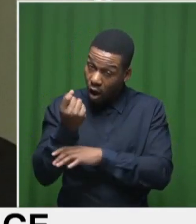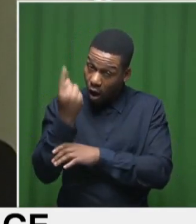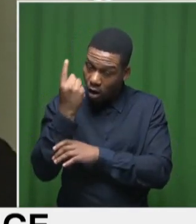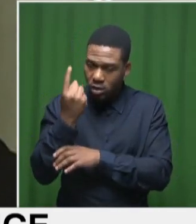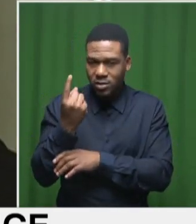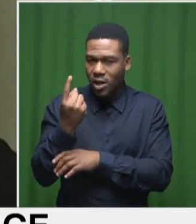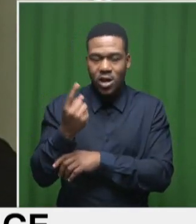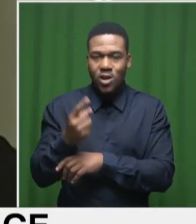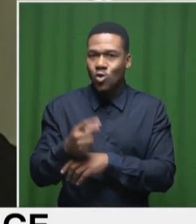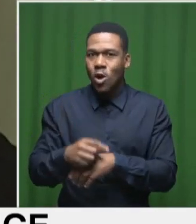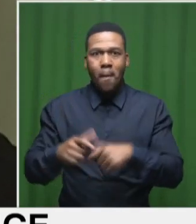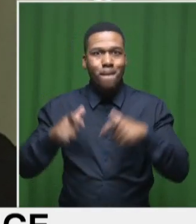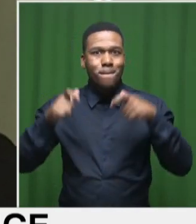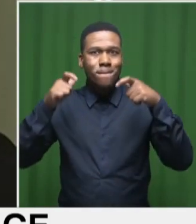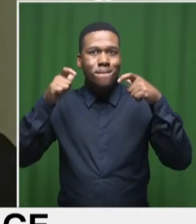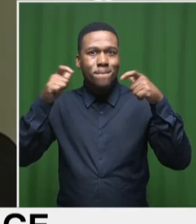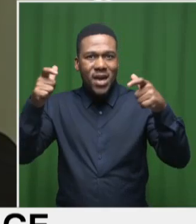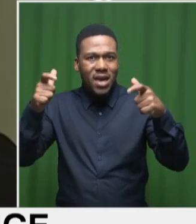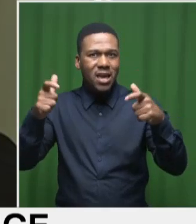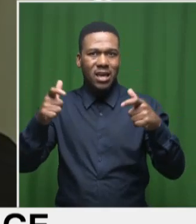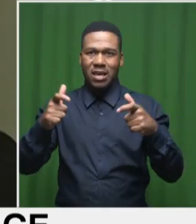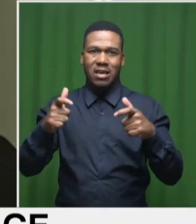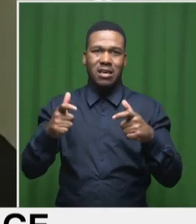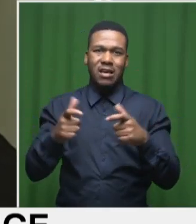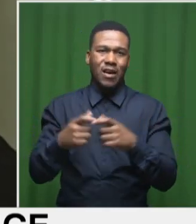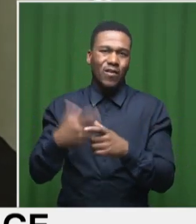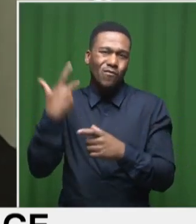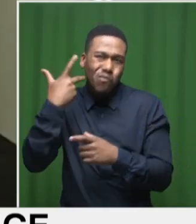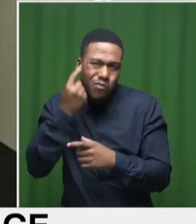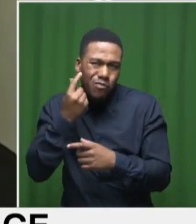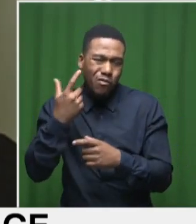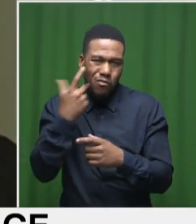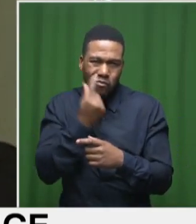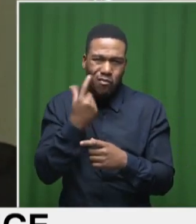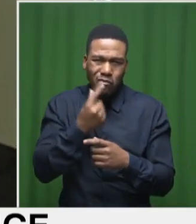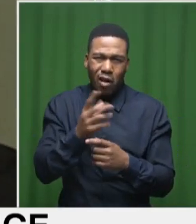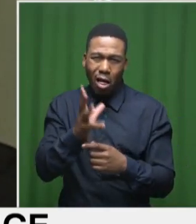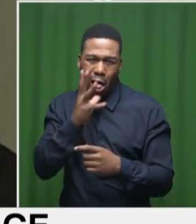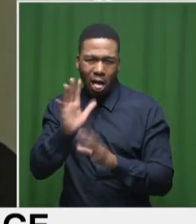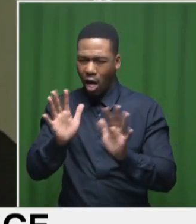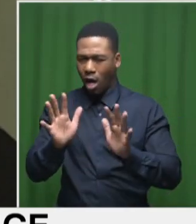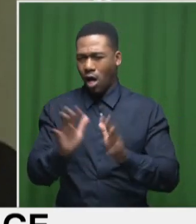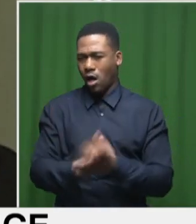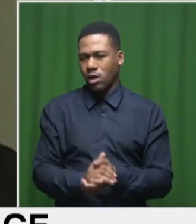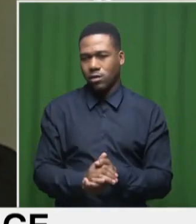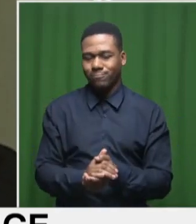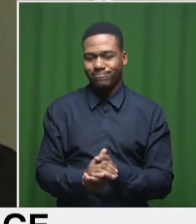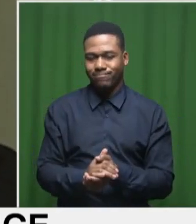large volumes of filler, but also how quickly you can actually go the wrong way.